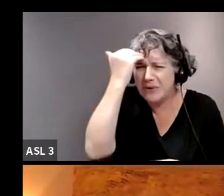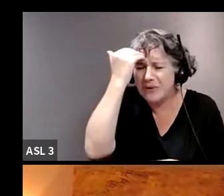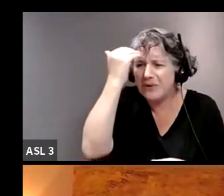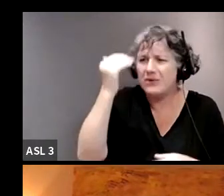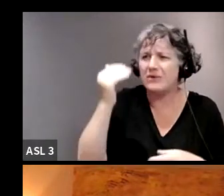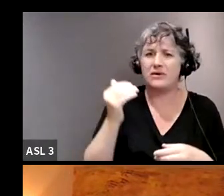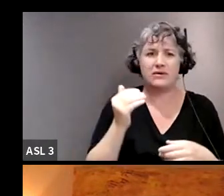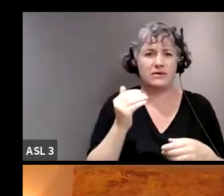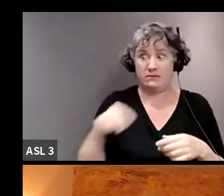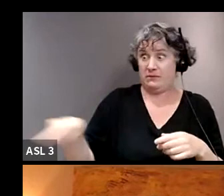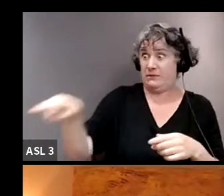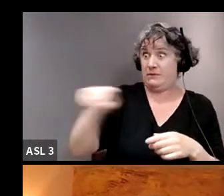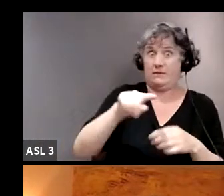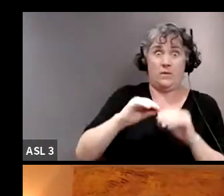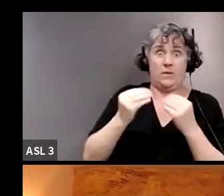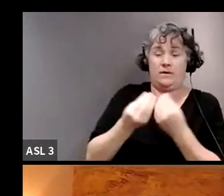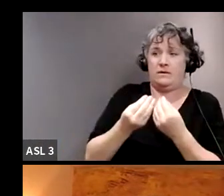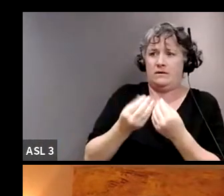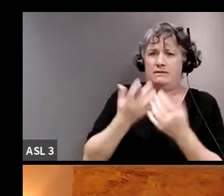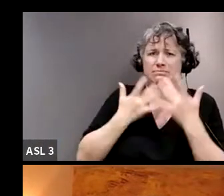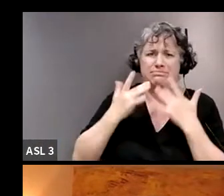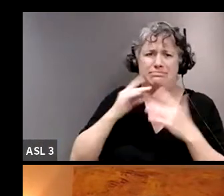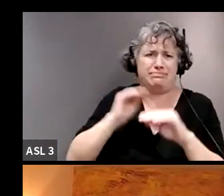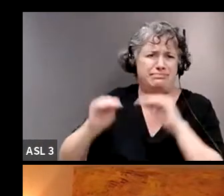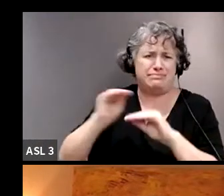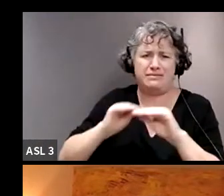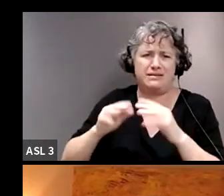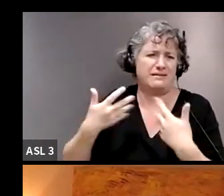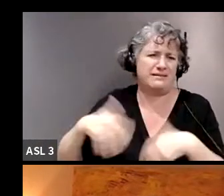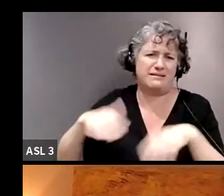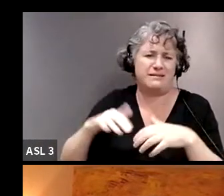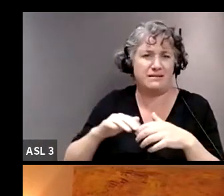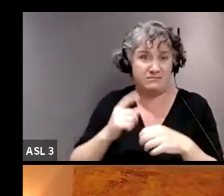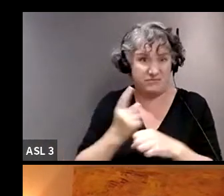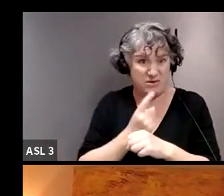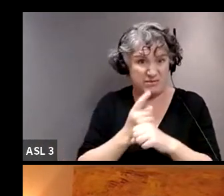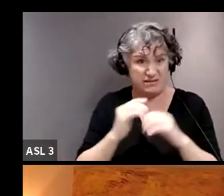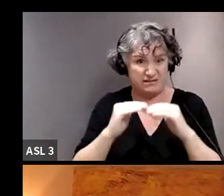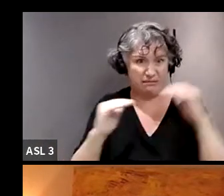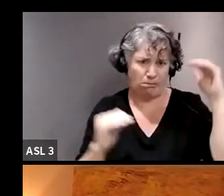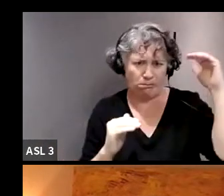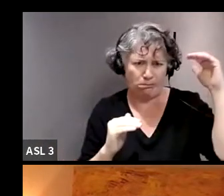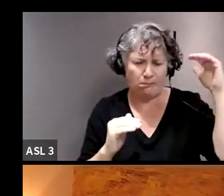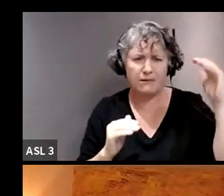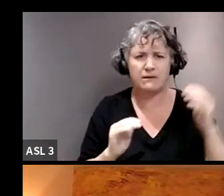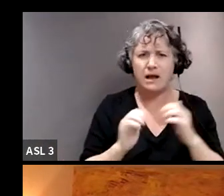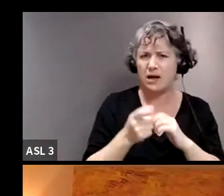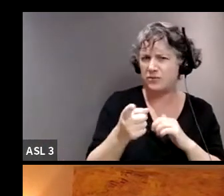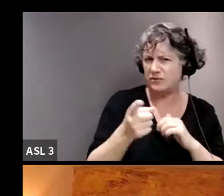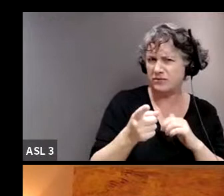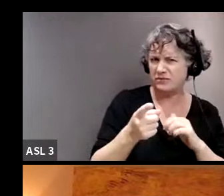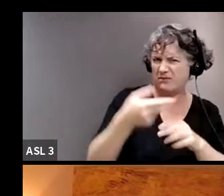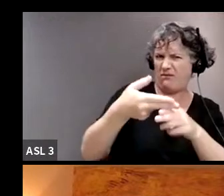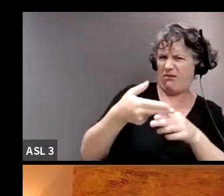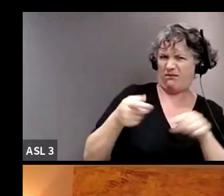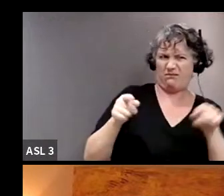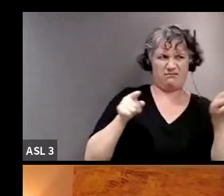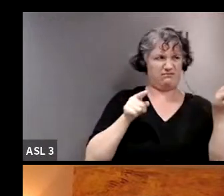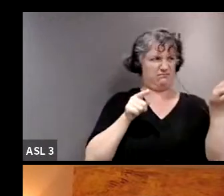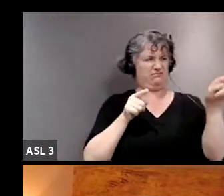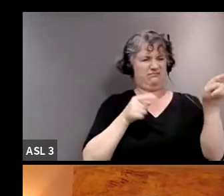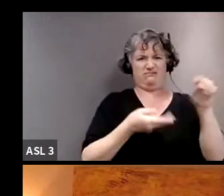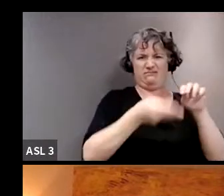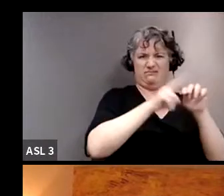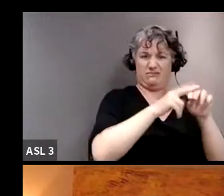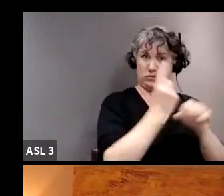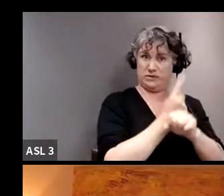of these organizations face when it comes to funding to funding so how is this reasonable how do you find this reasonable well there's you know this is not a